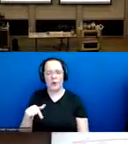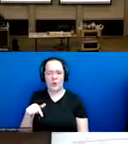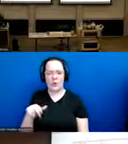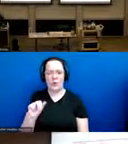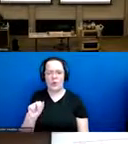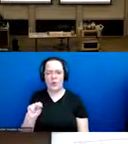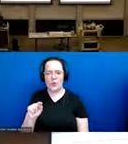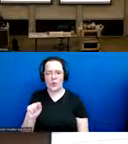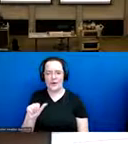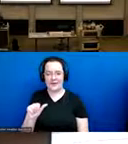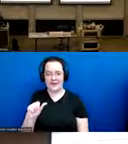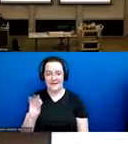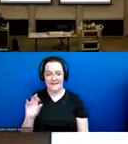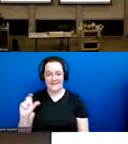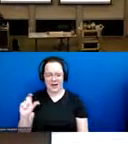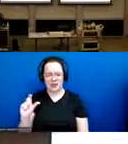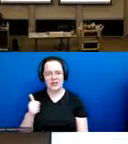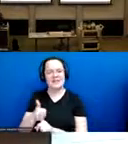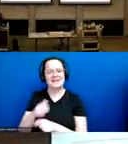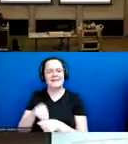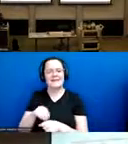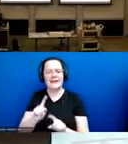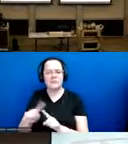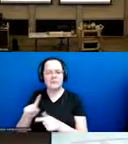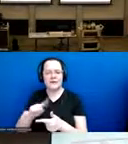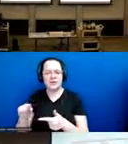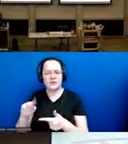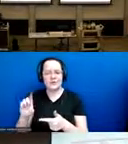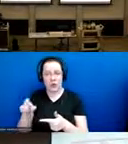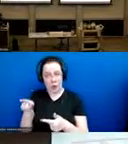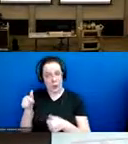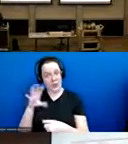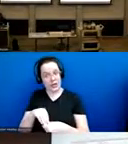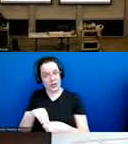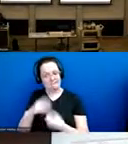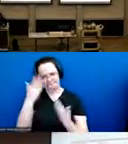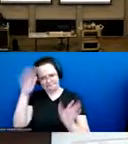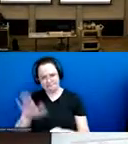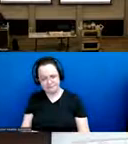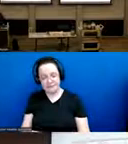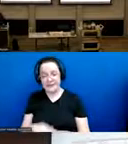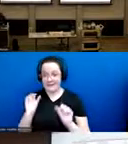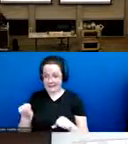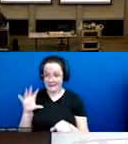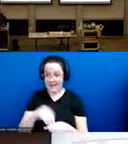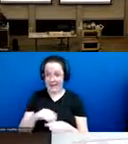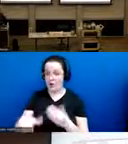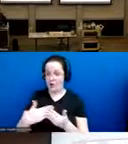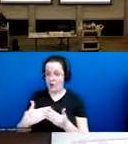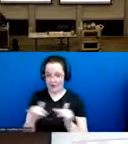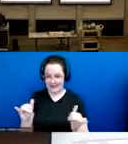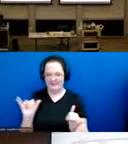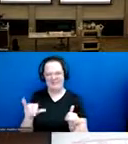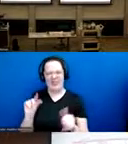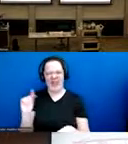in different frequency modes. You don't know which frequency mode it exists in. It can exist in all of them at the same time, right? It's in a quantum